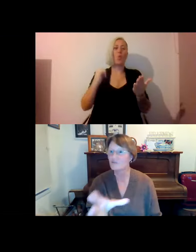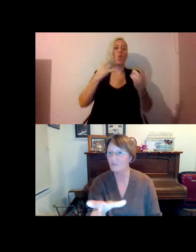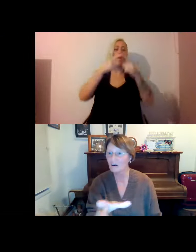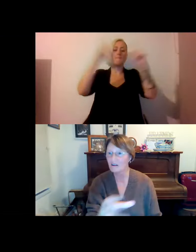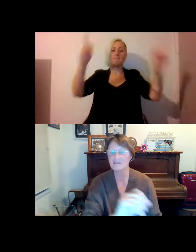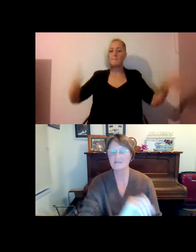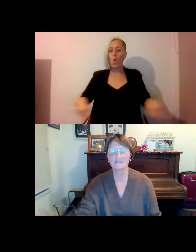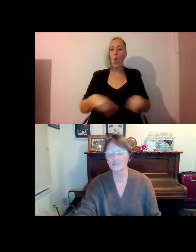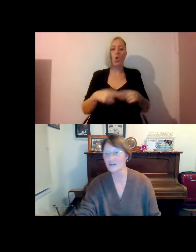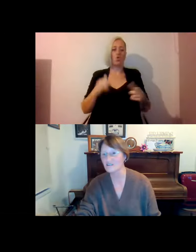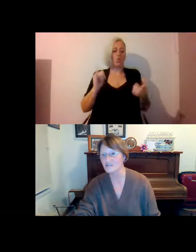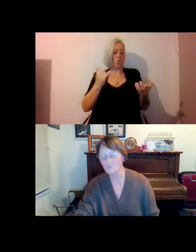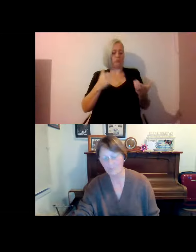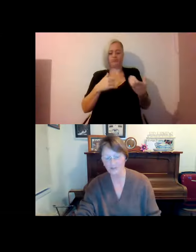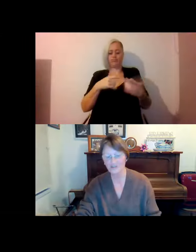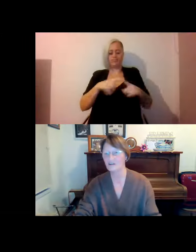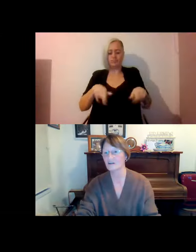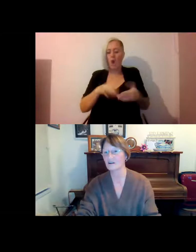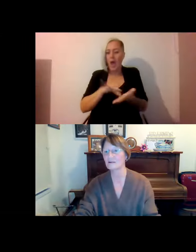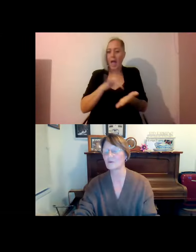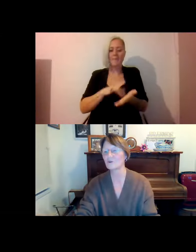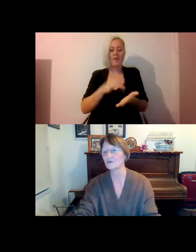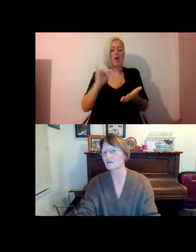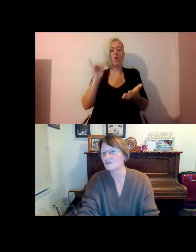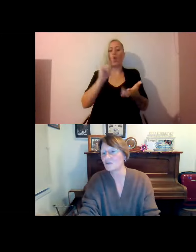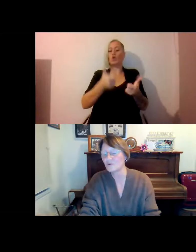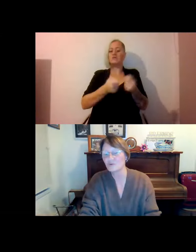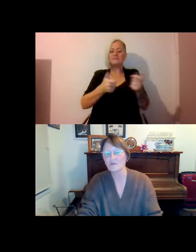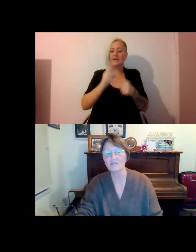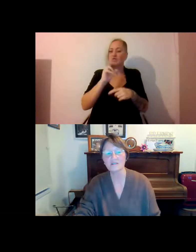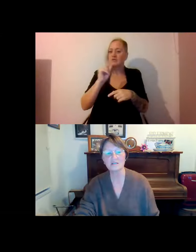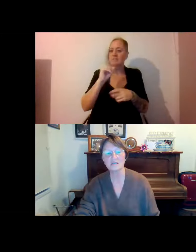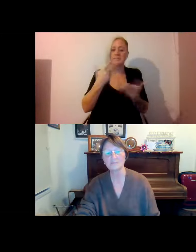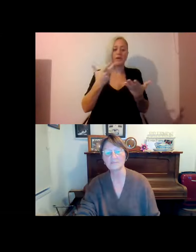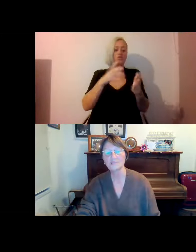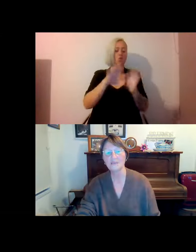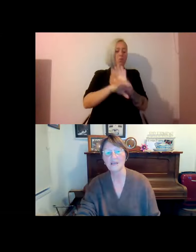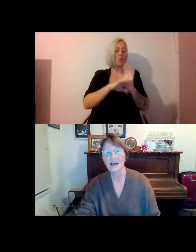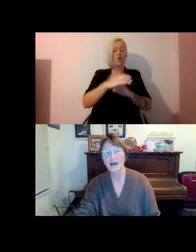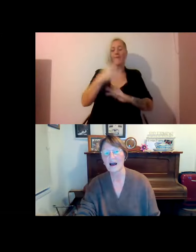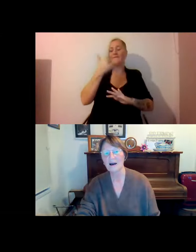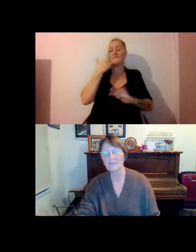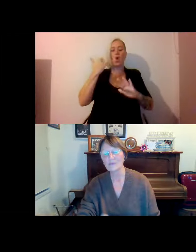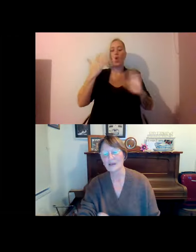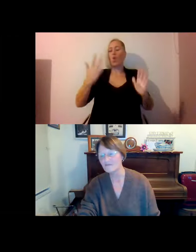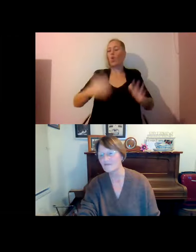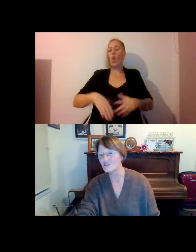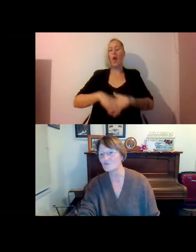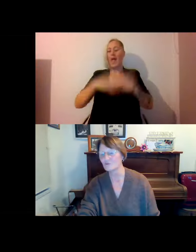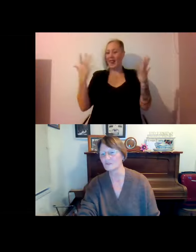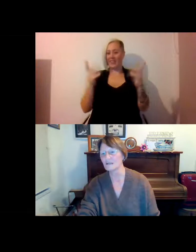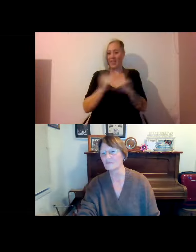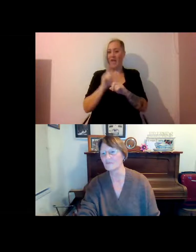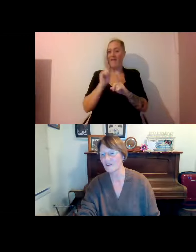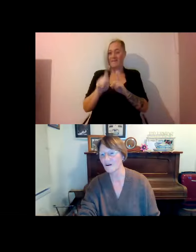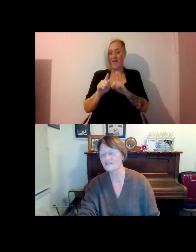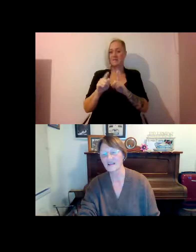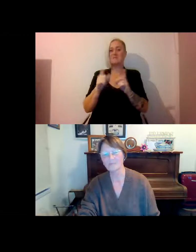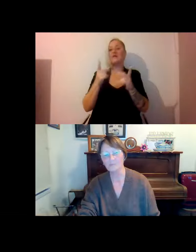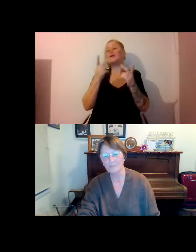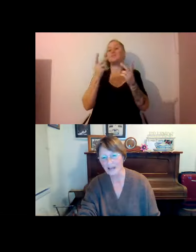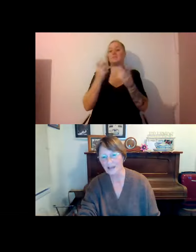or a device or text to speech on a computerized system, It's visual. It